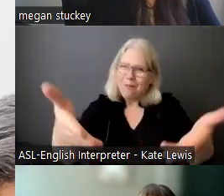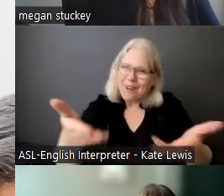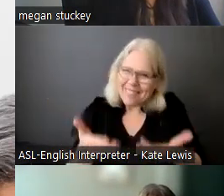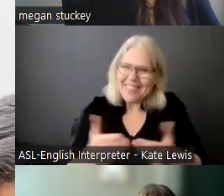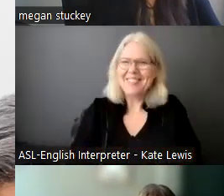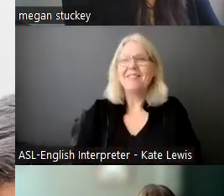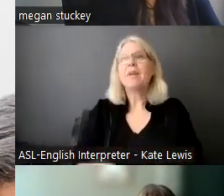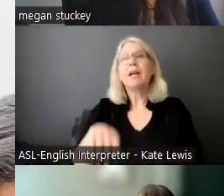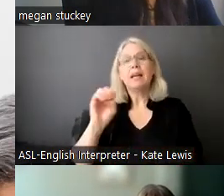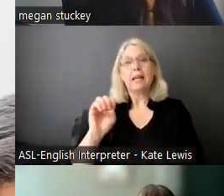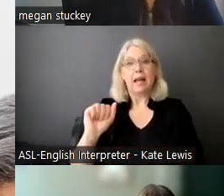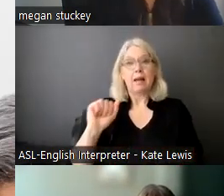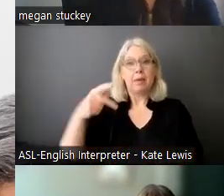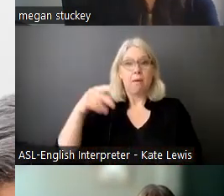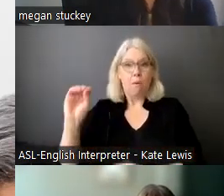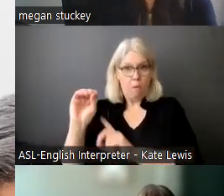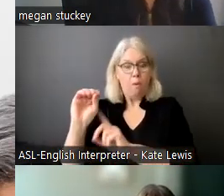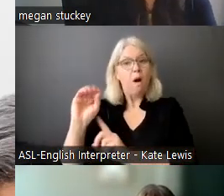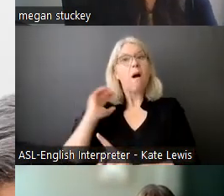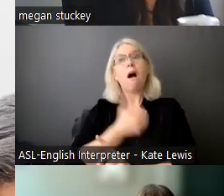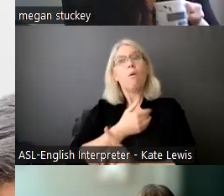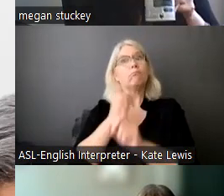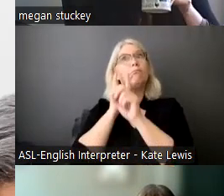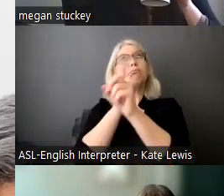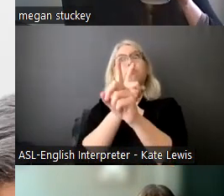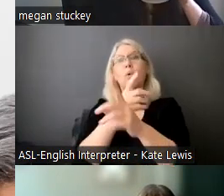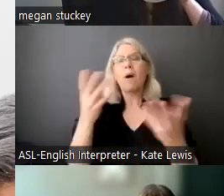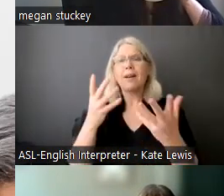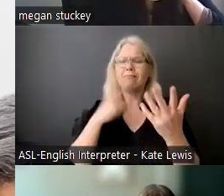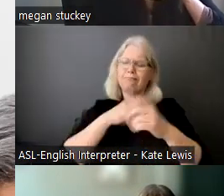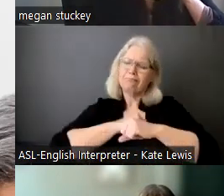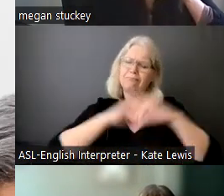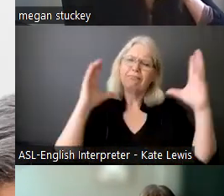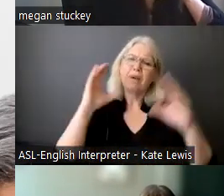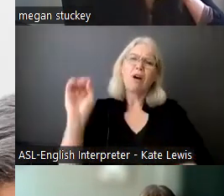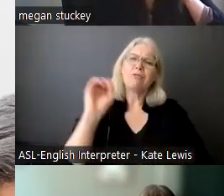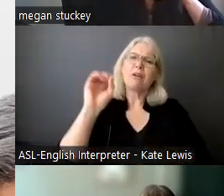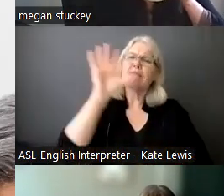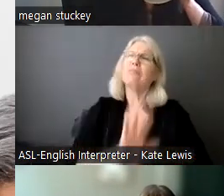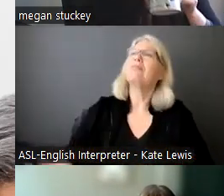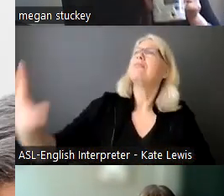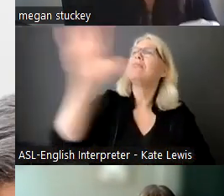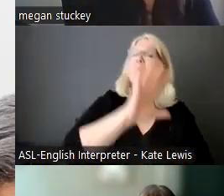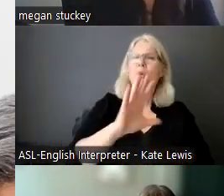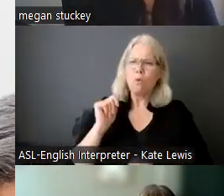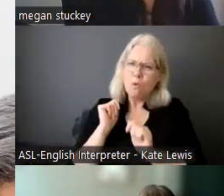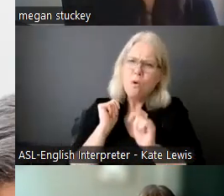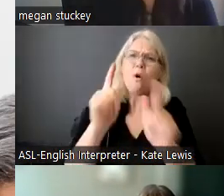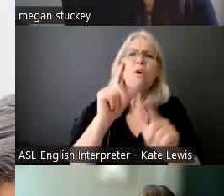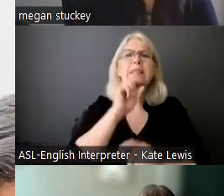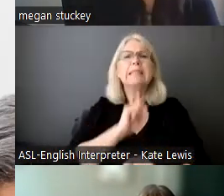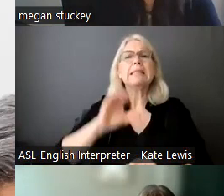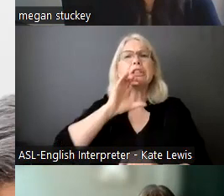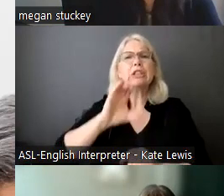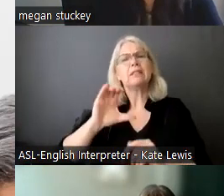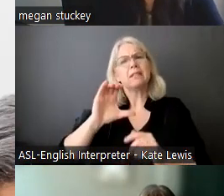to envision our Ontario where all our seniors are free from abuse. They feel safe